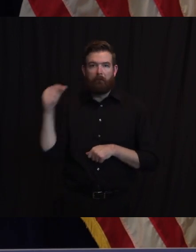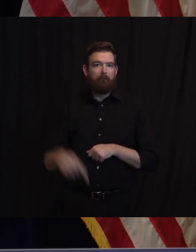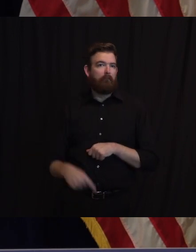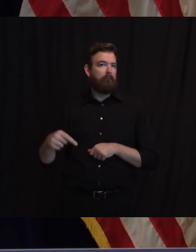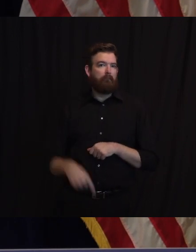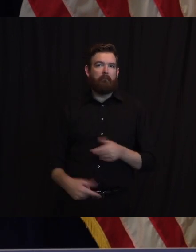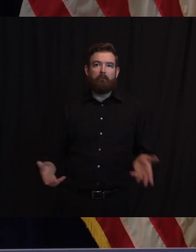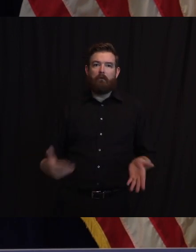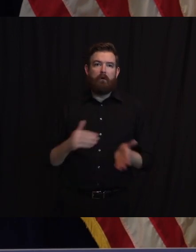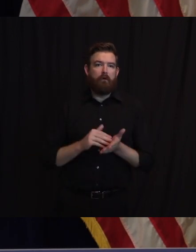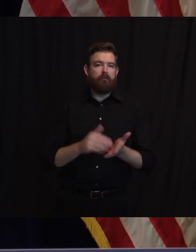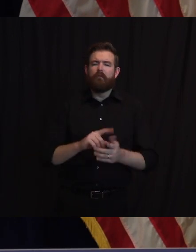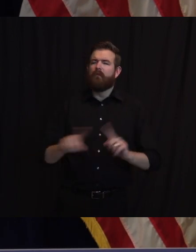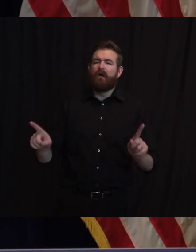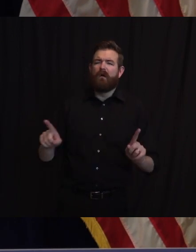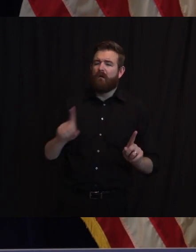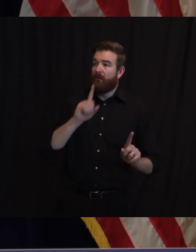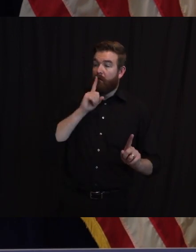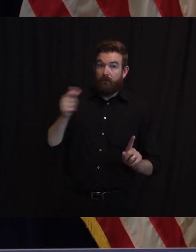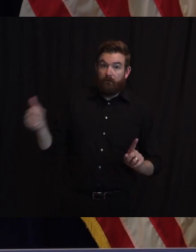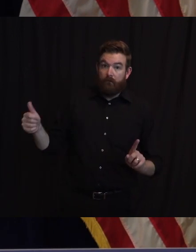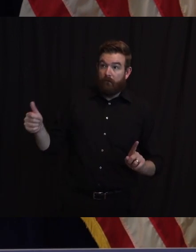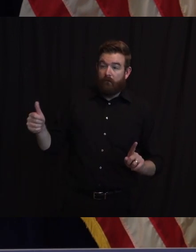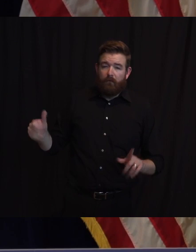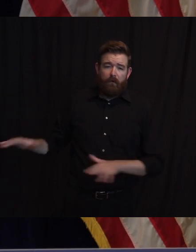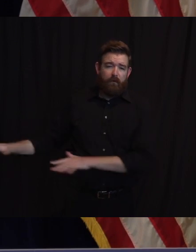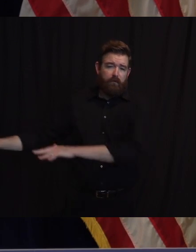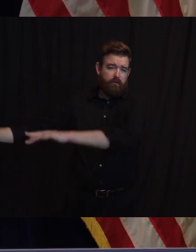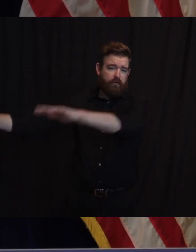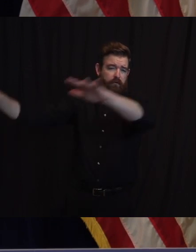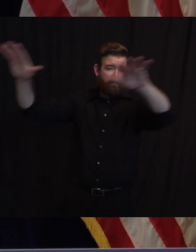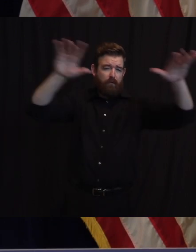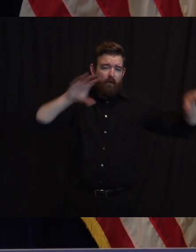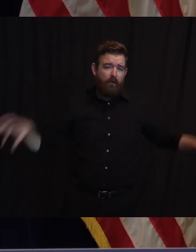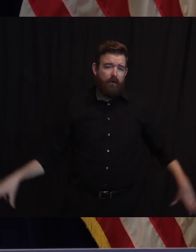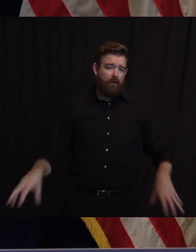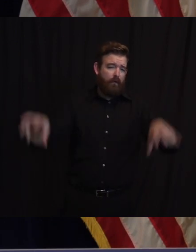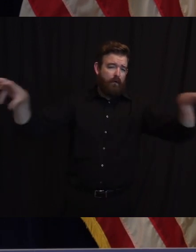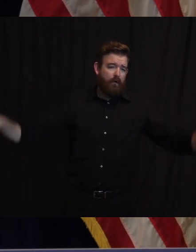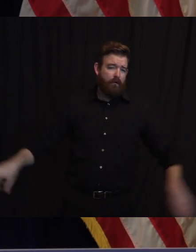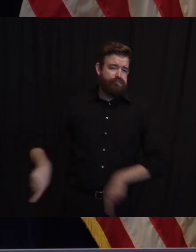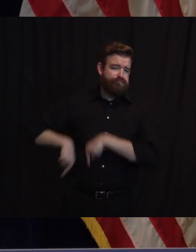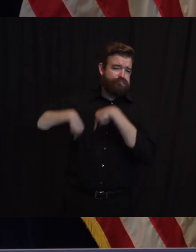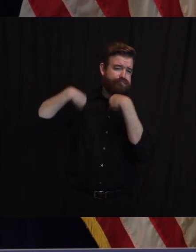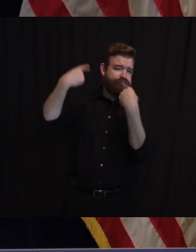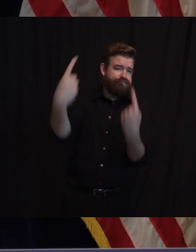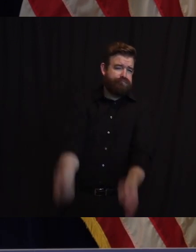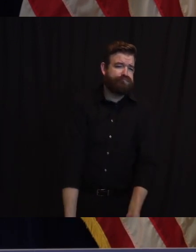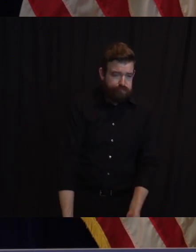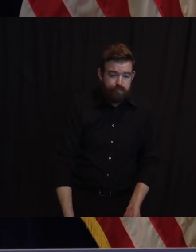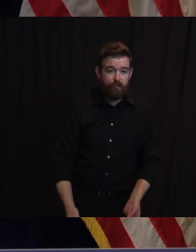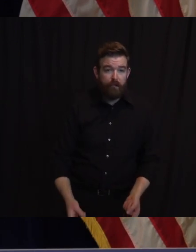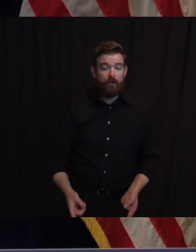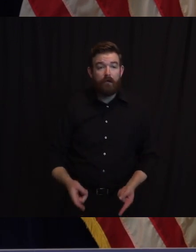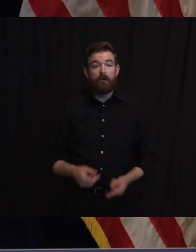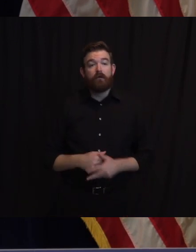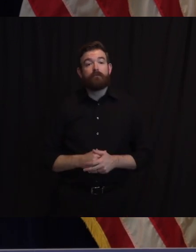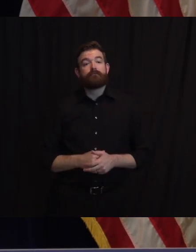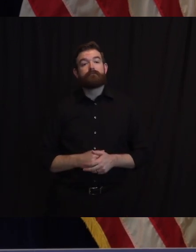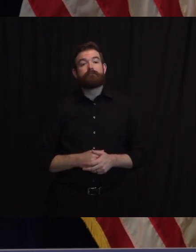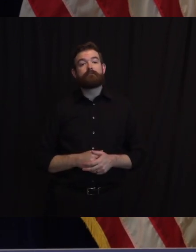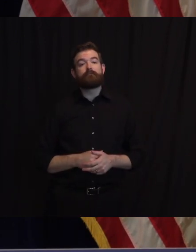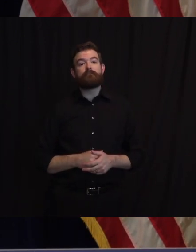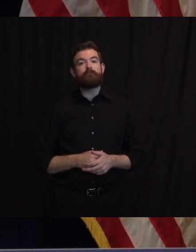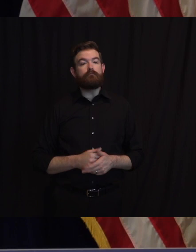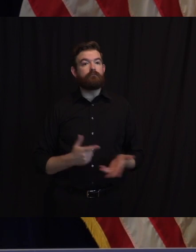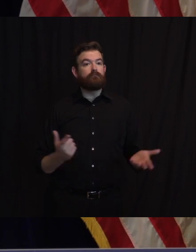team. And so bear with us as we begin. And in some cases, we'll be very specific. And in other cases, we're